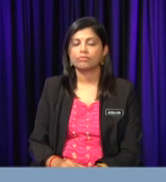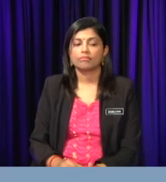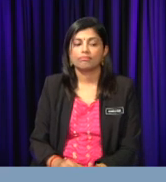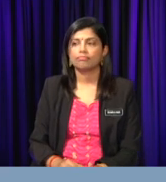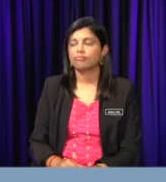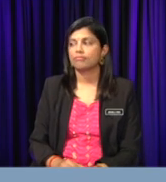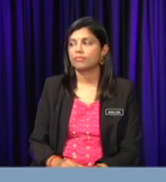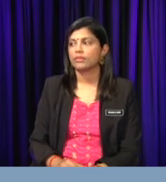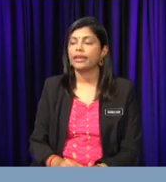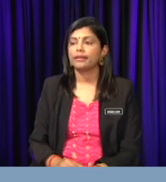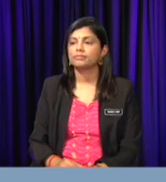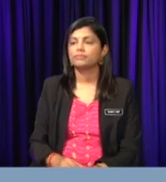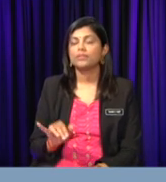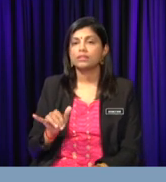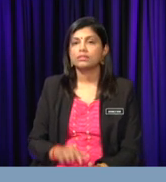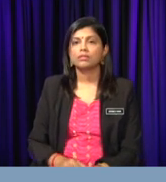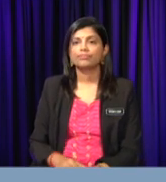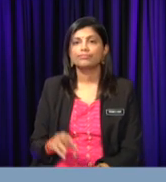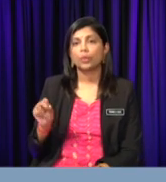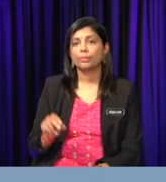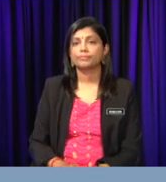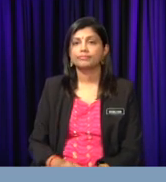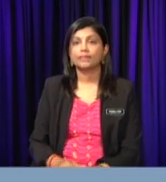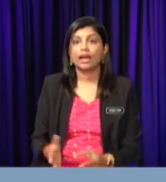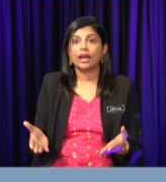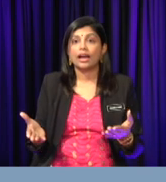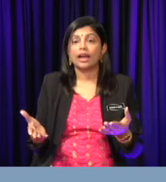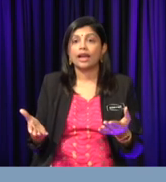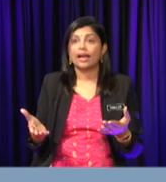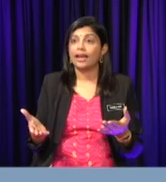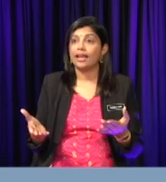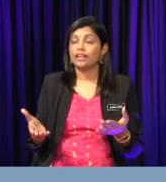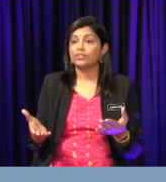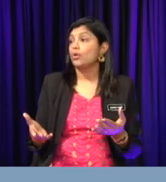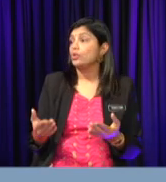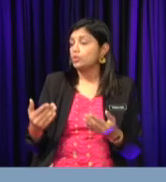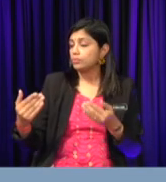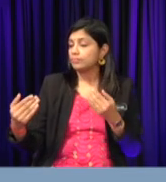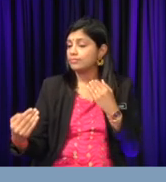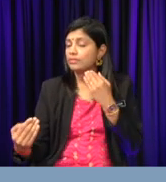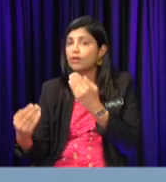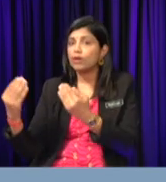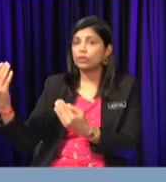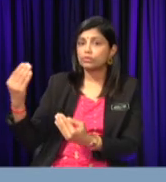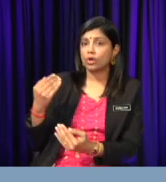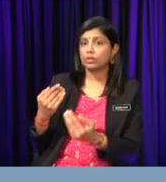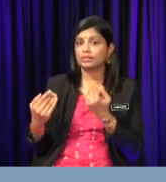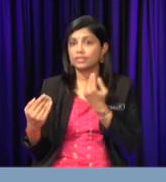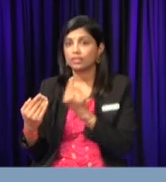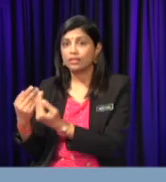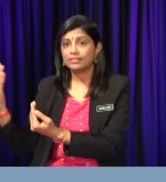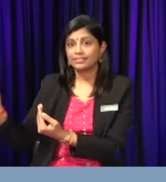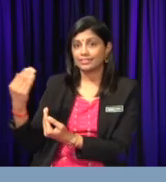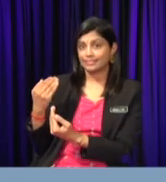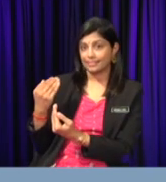mm-hmm. I did just now. I didn't really have to wait for her to respond. Mm-hmm. She just responded naturally because we were talking on the